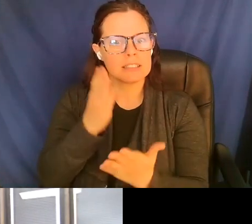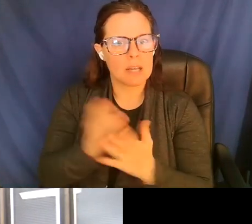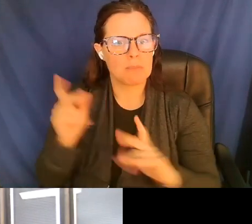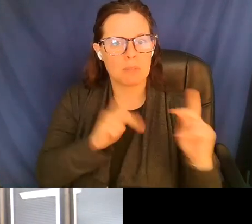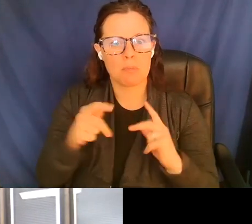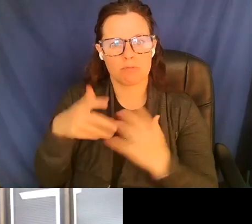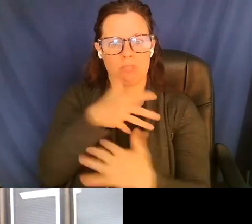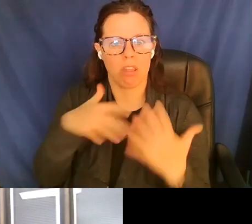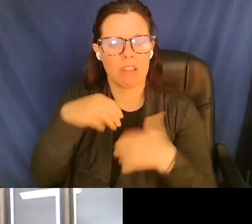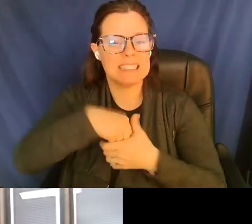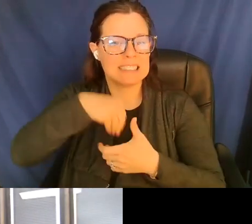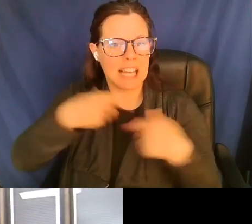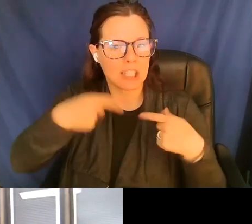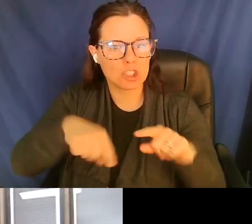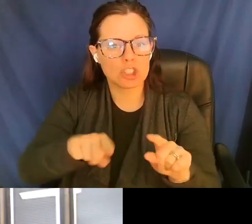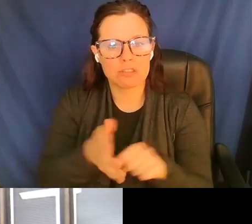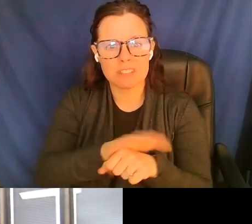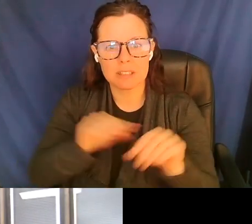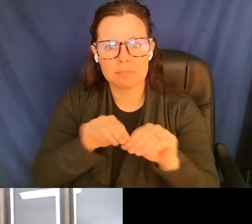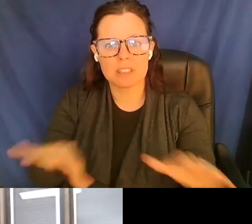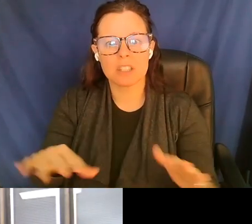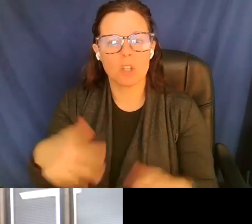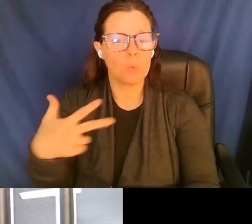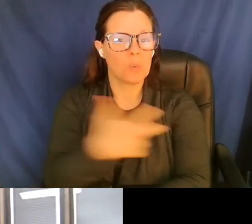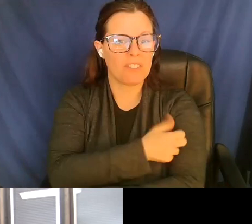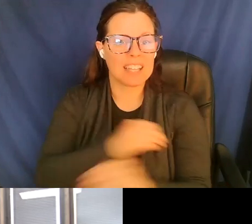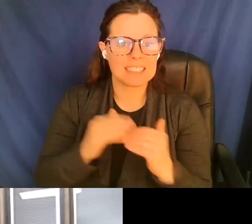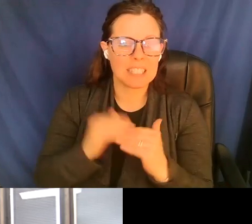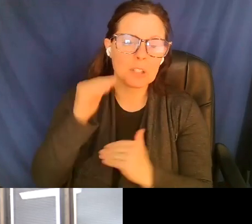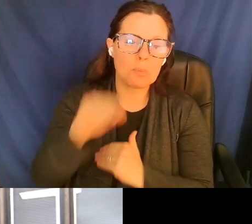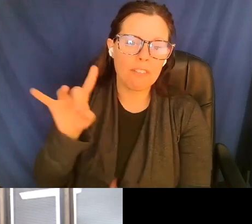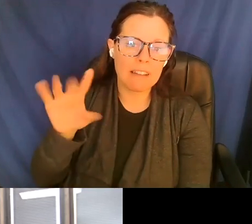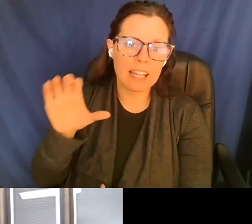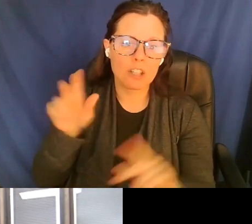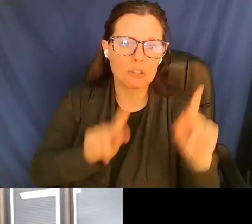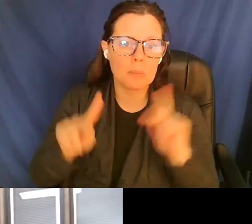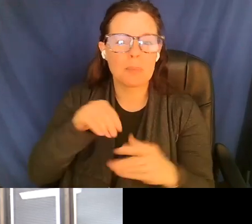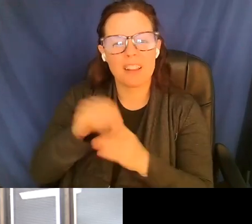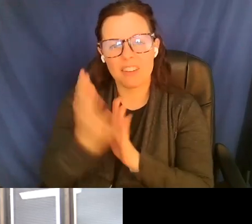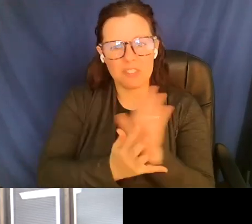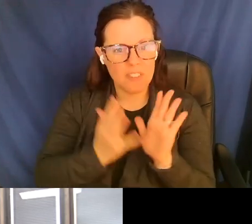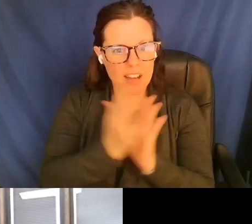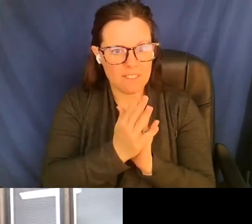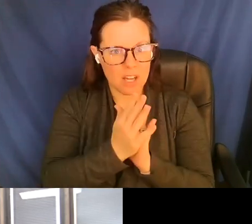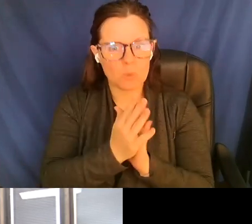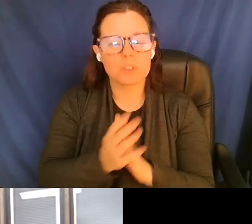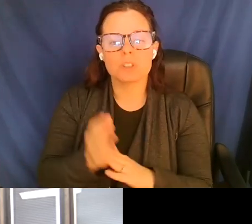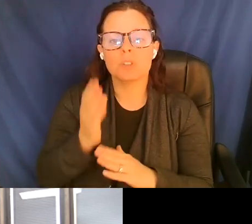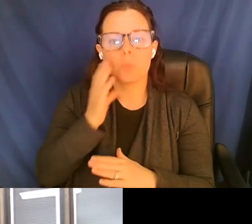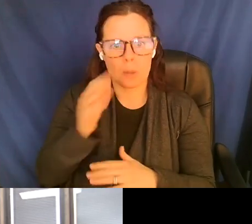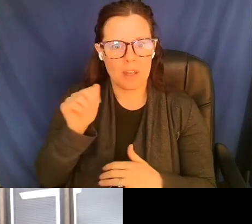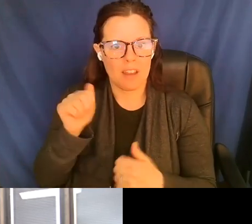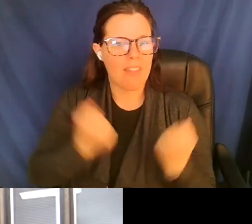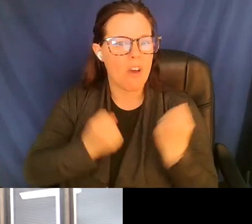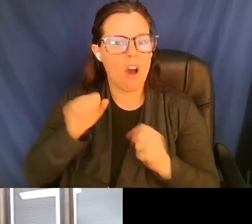pandemic. We vaccinated more than 800 people last week in 5 hours. We will be at the auto auction as